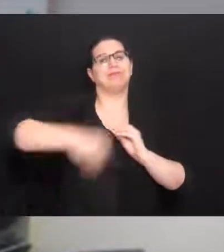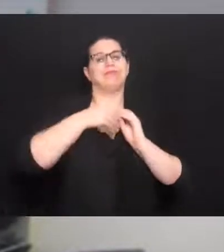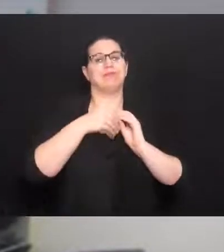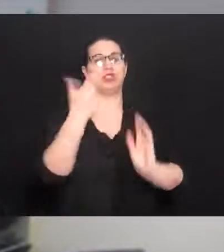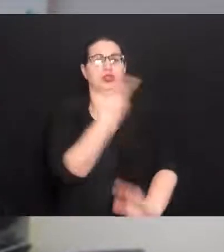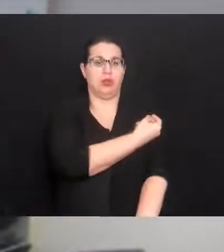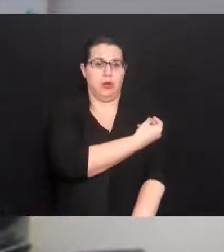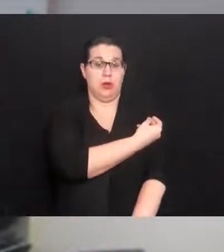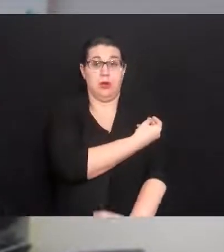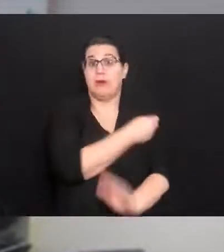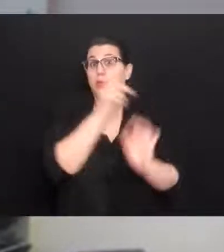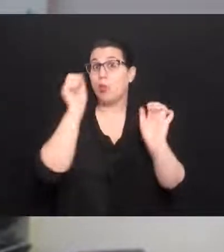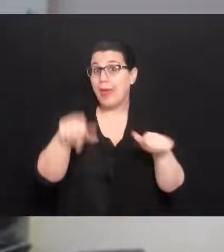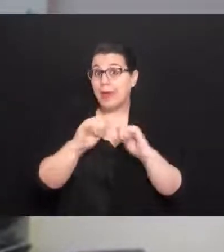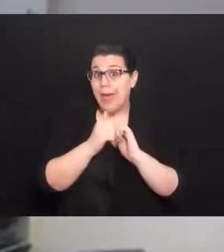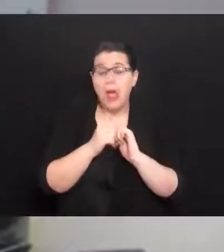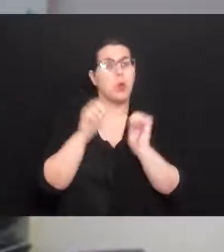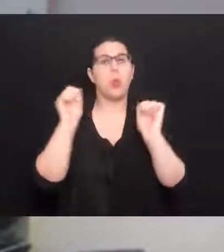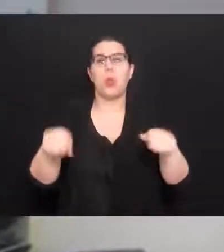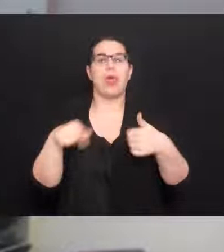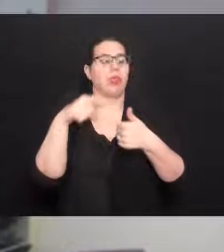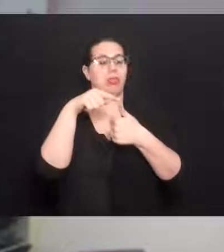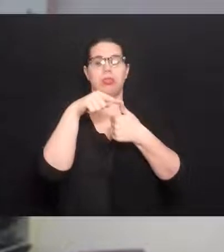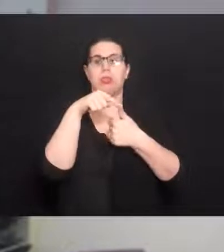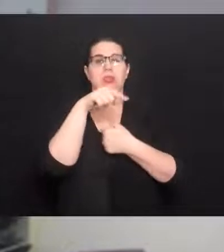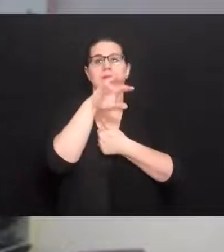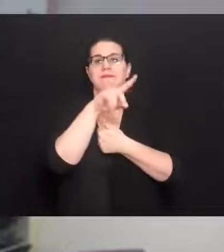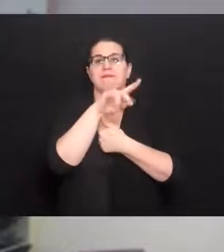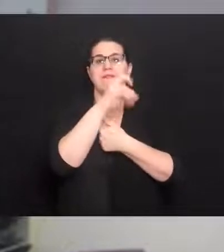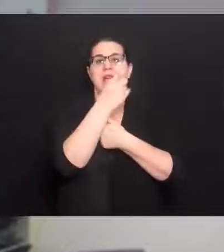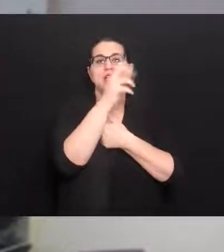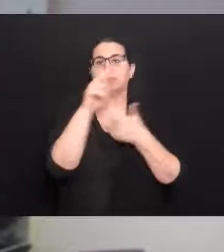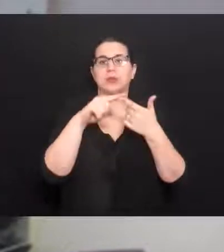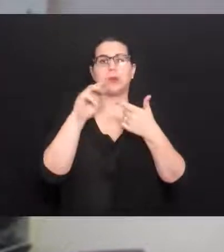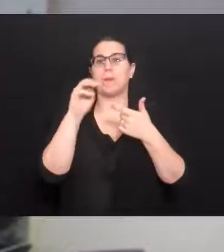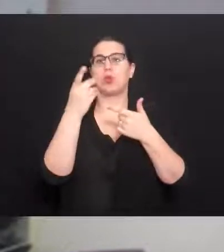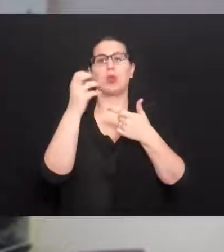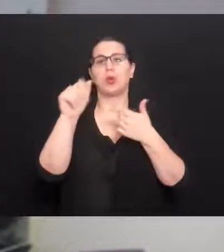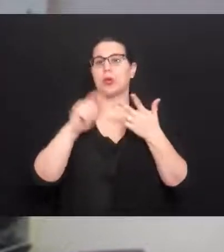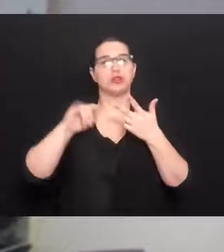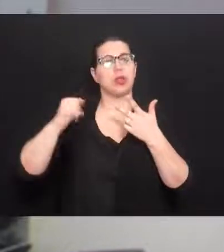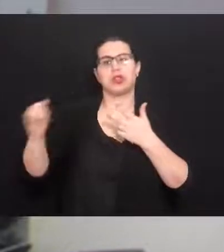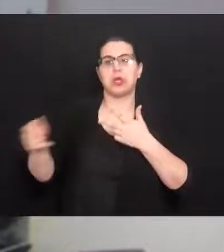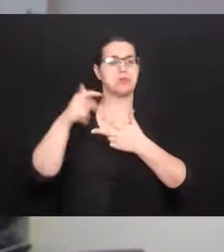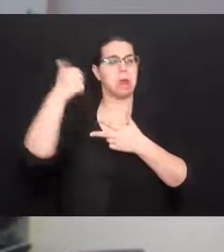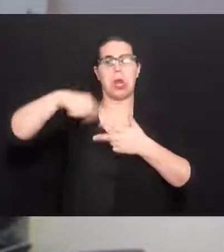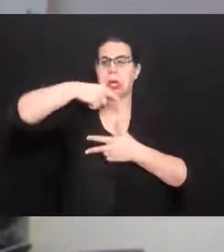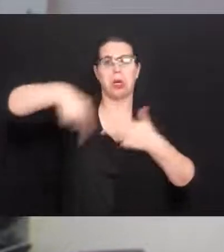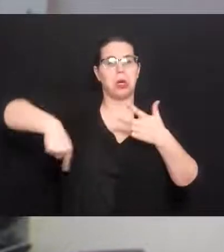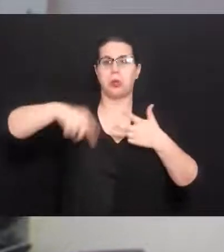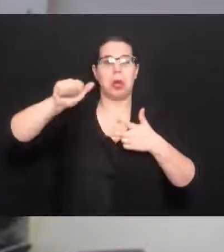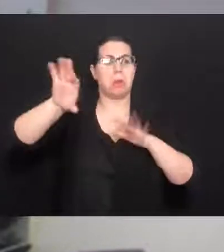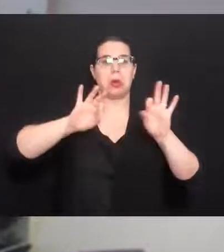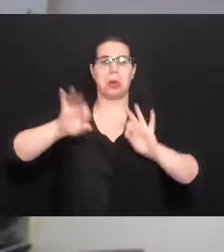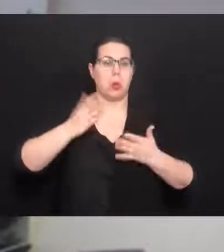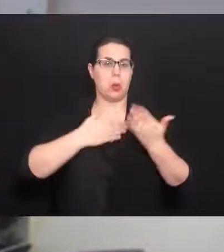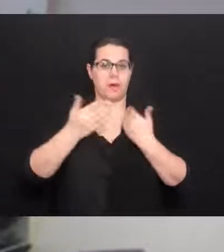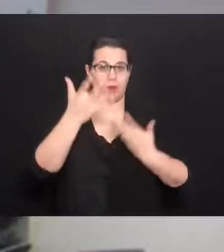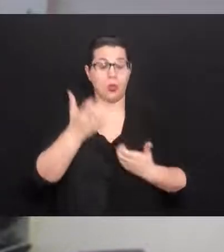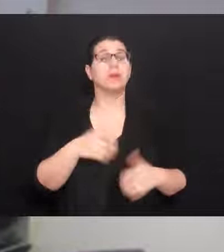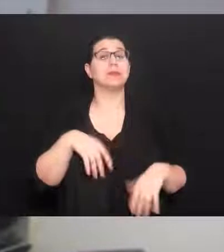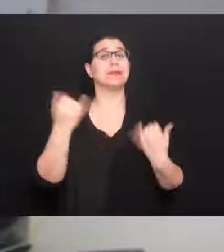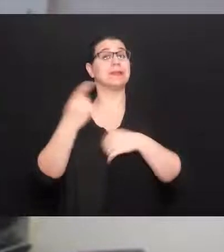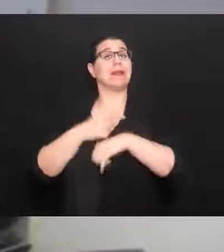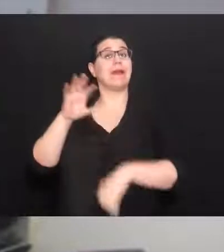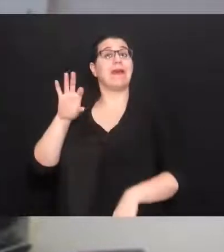with Moderna, Pfizer, or could be with Johnson & Johnson. Importantly, today, the FDA is